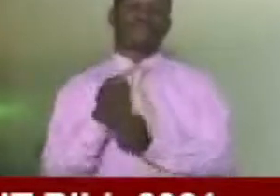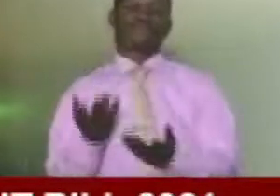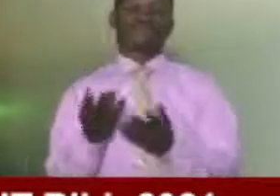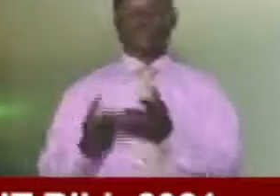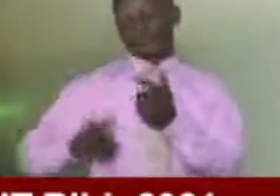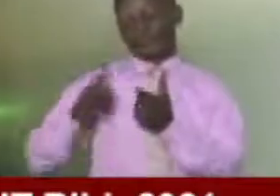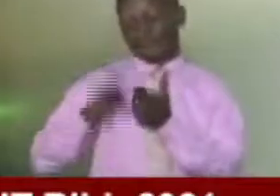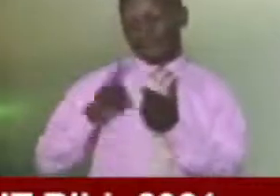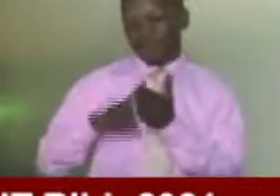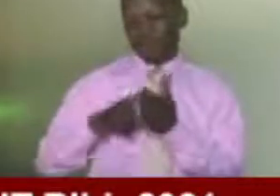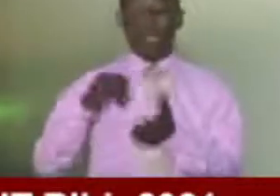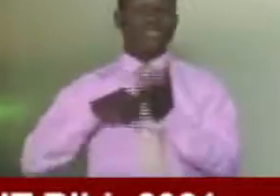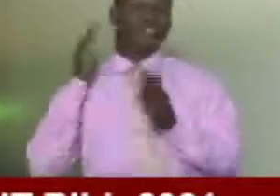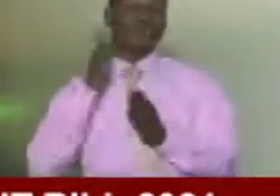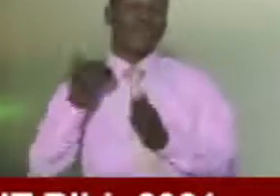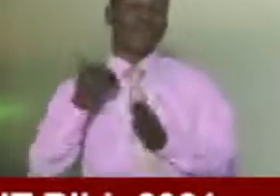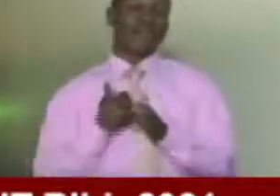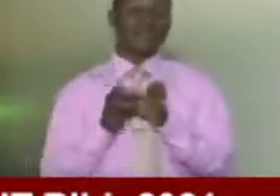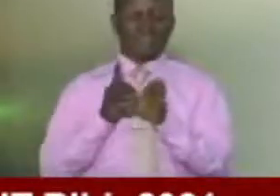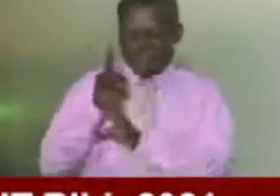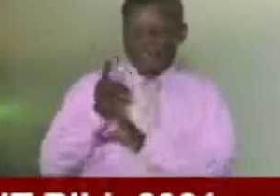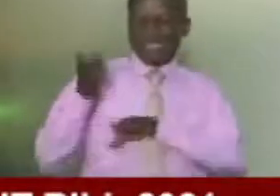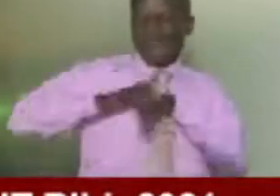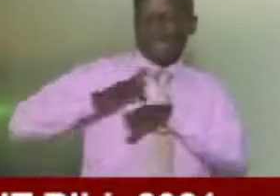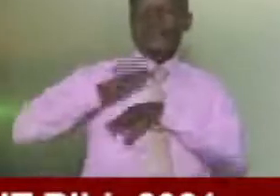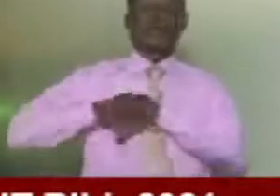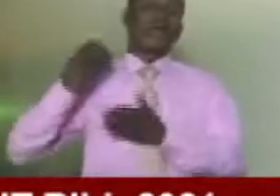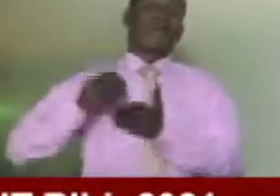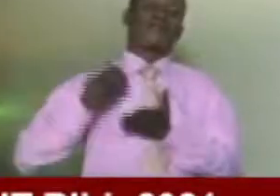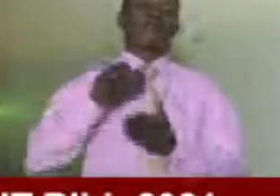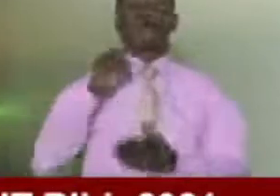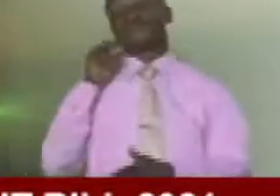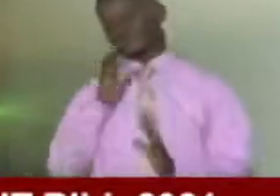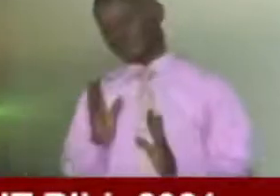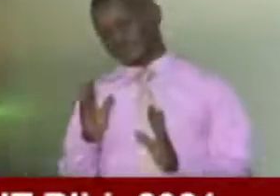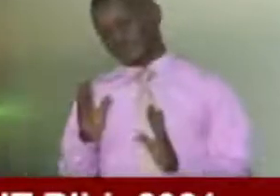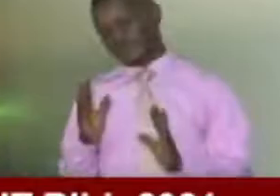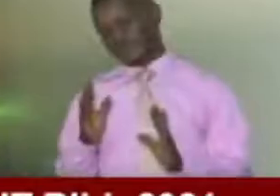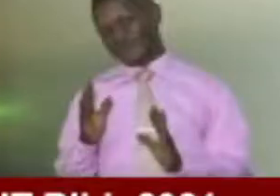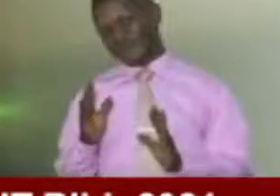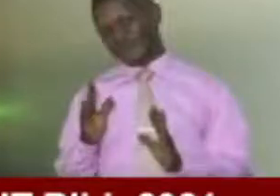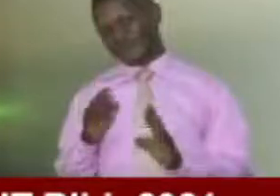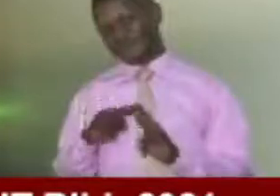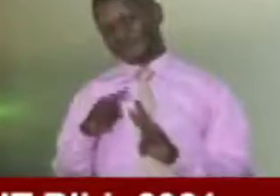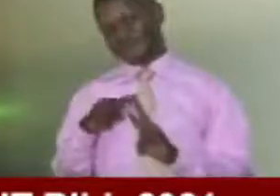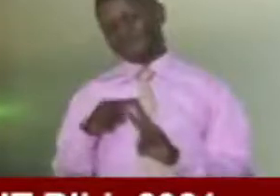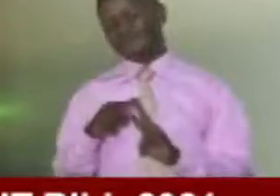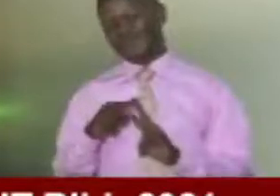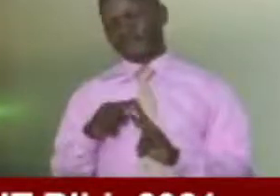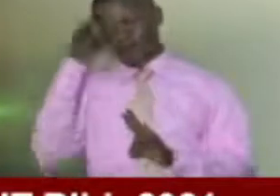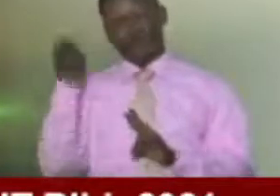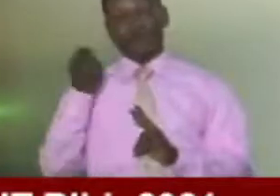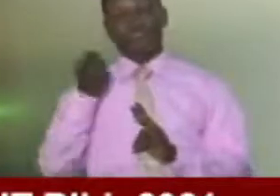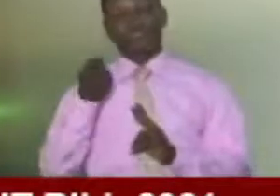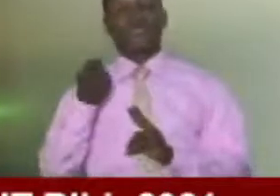second, it would have a direct impact on the quality of elections, because we have innovations that would promote credibility of the process